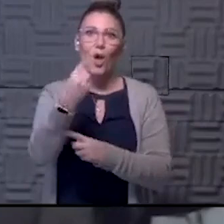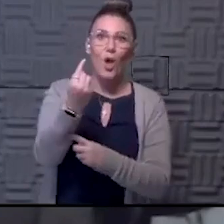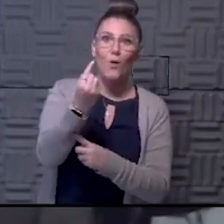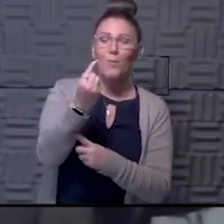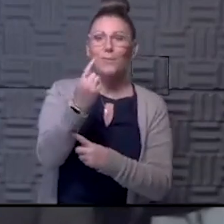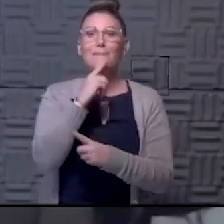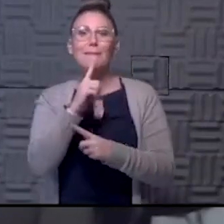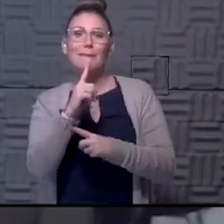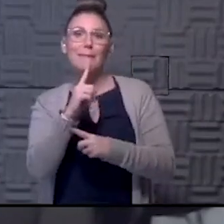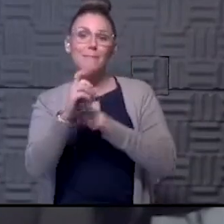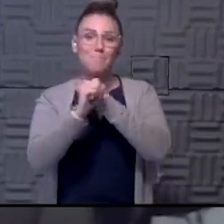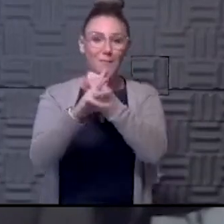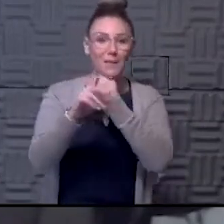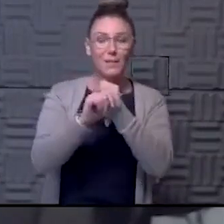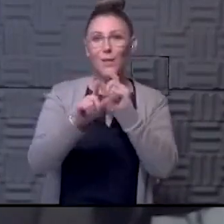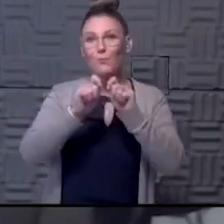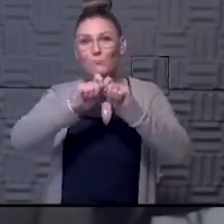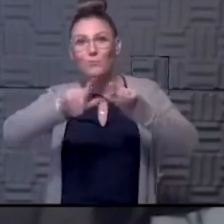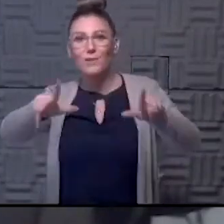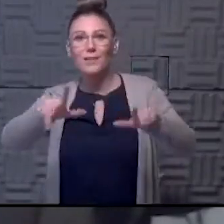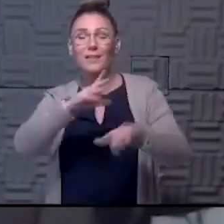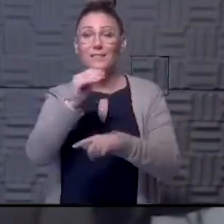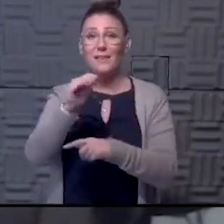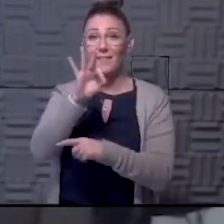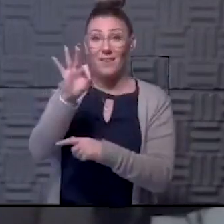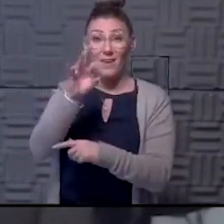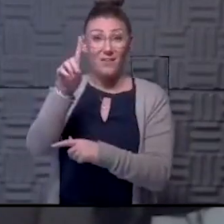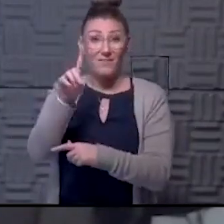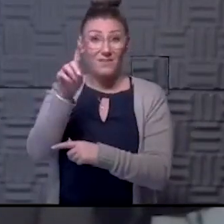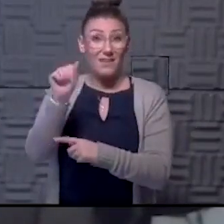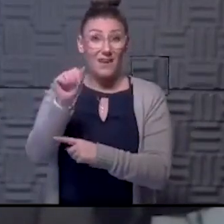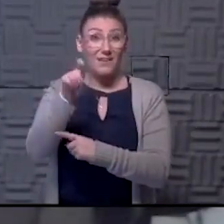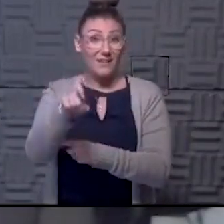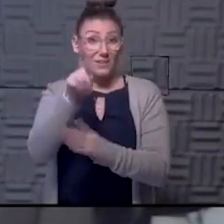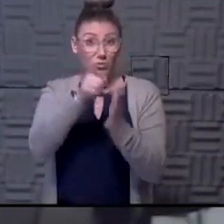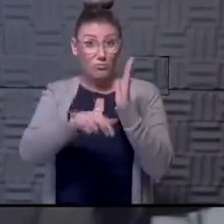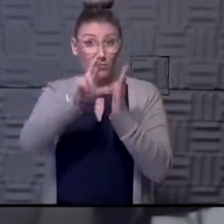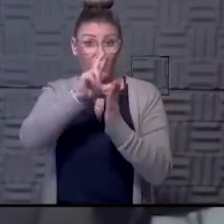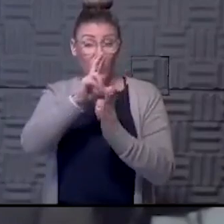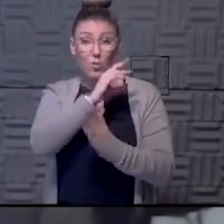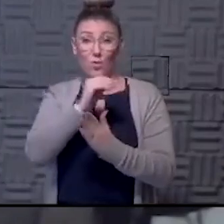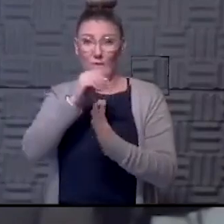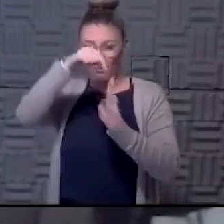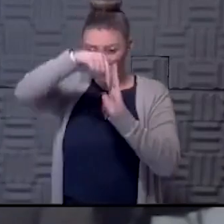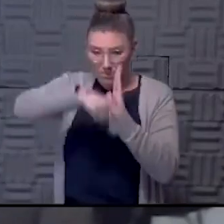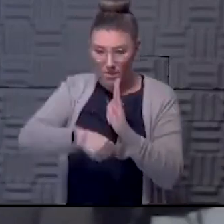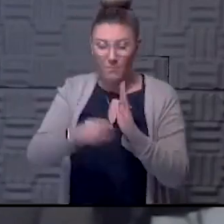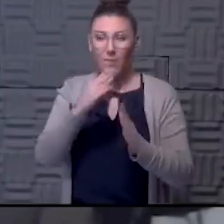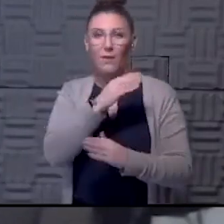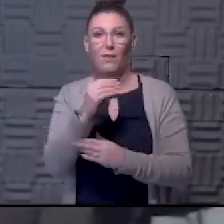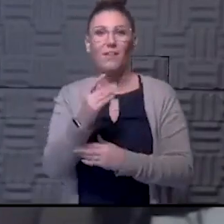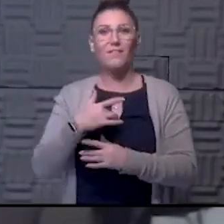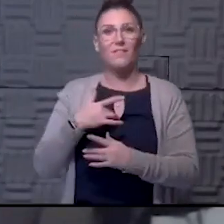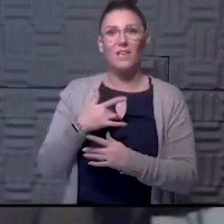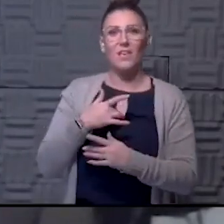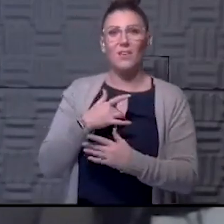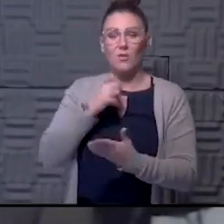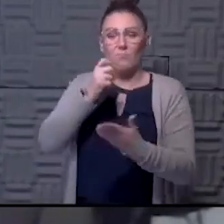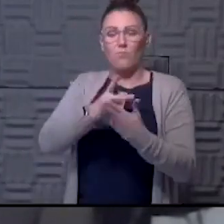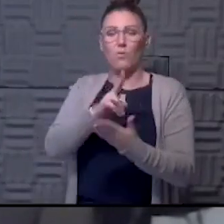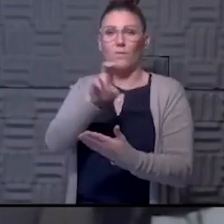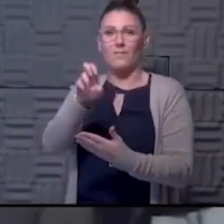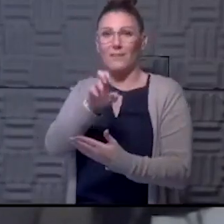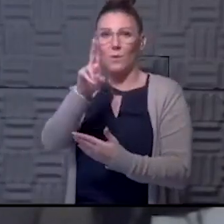we also need the FDA to review it thoroughly, and they would need to feel that they can do an emergency use